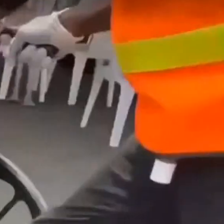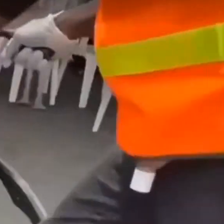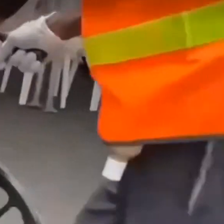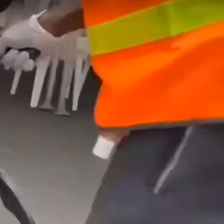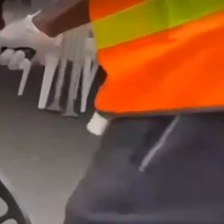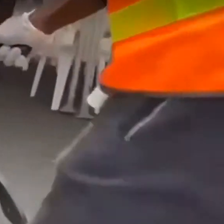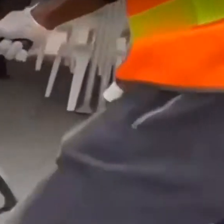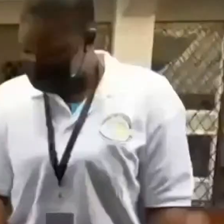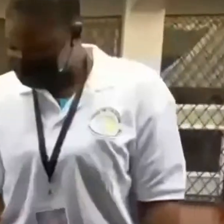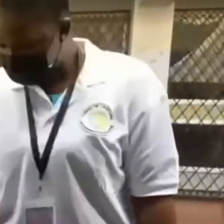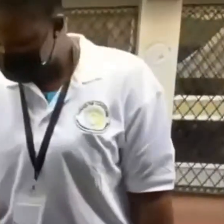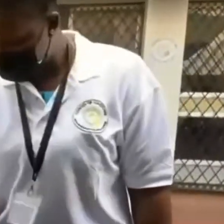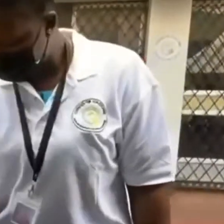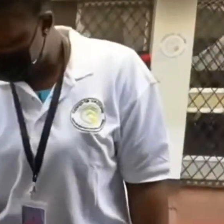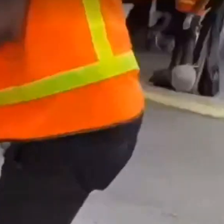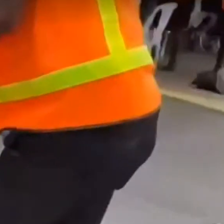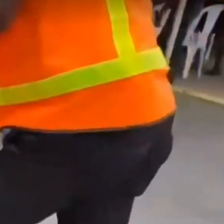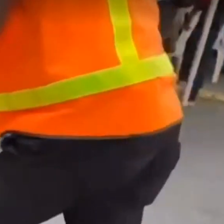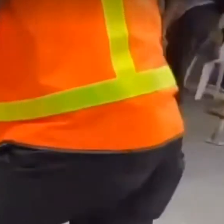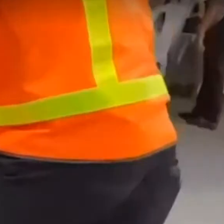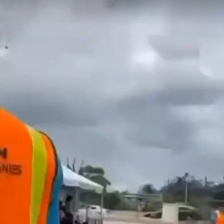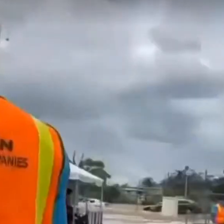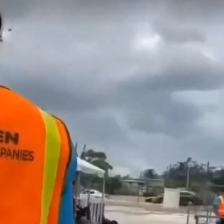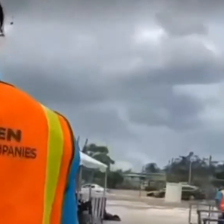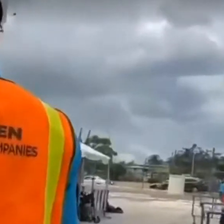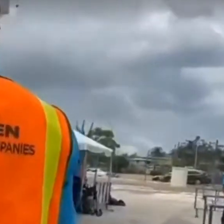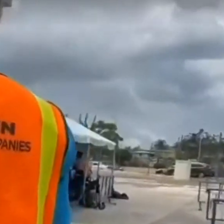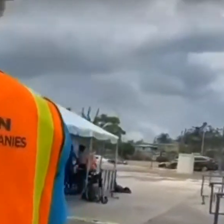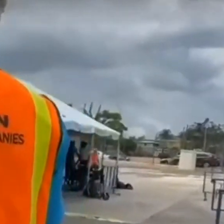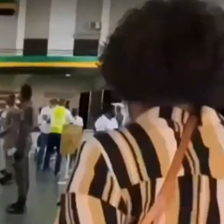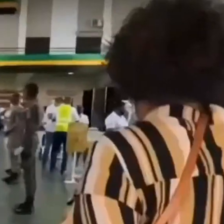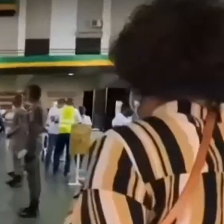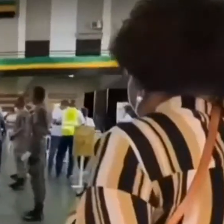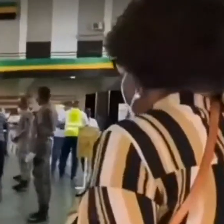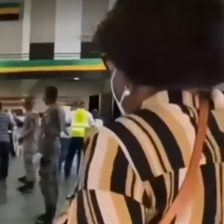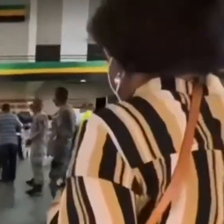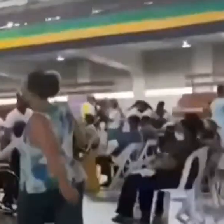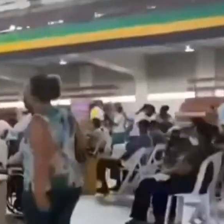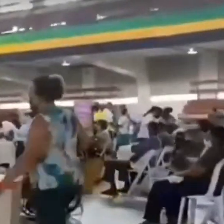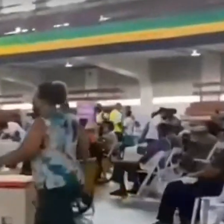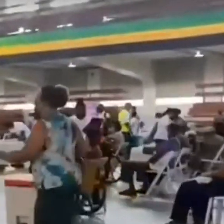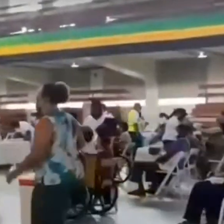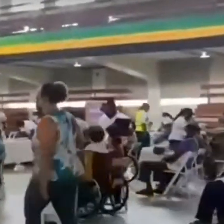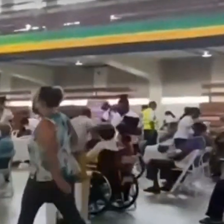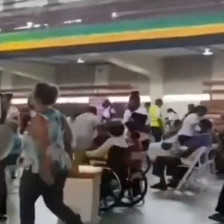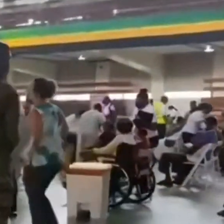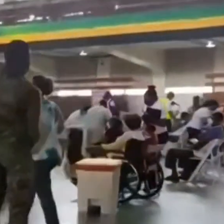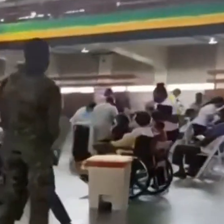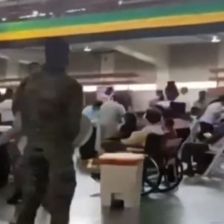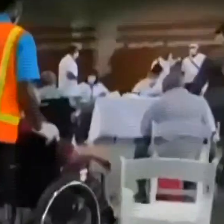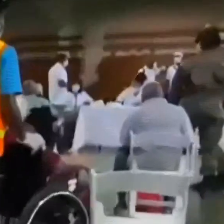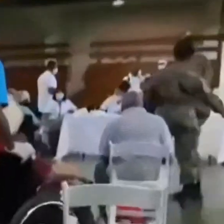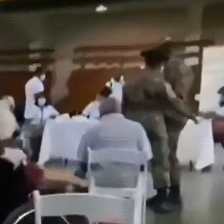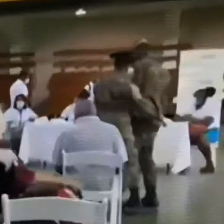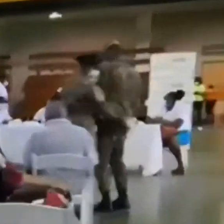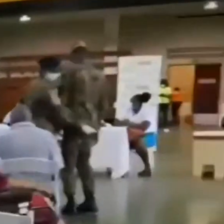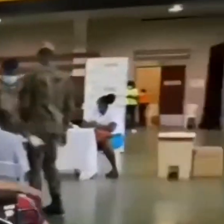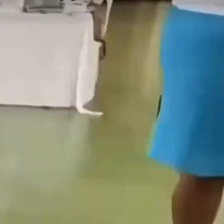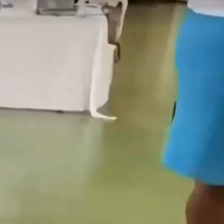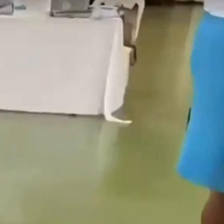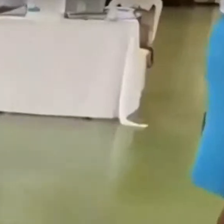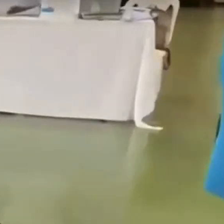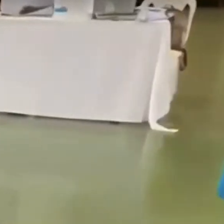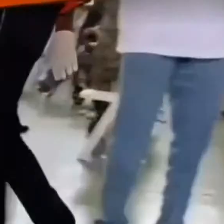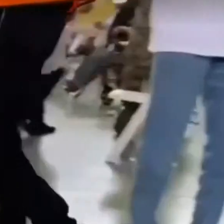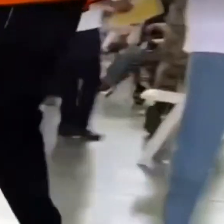never saw this day. So another day I live, I appreciate. Don't ever wanna